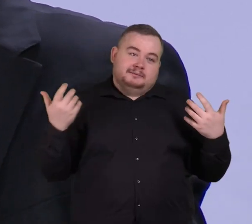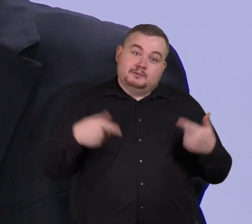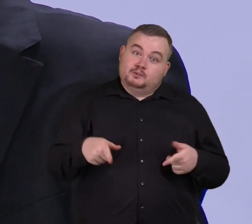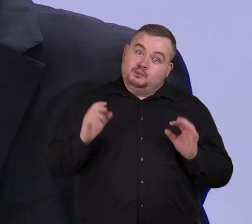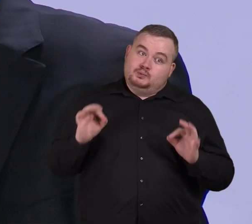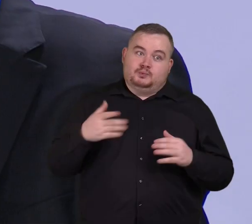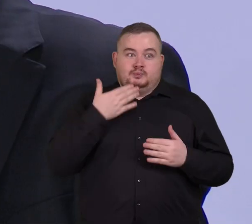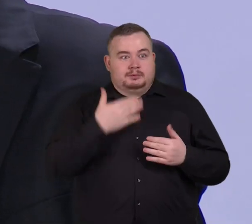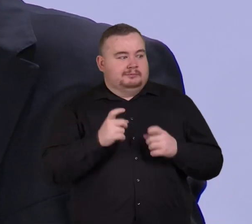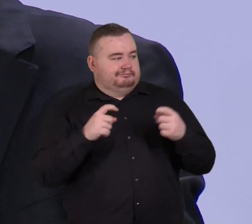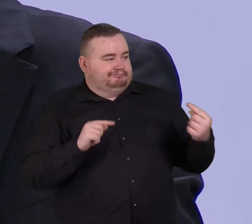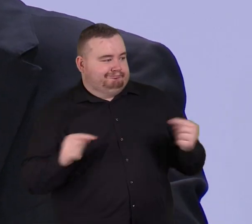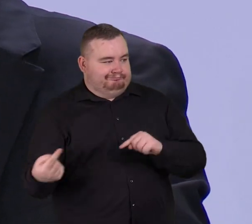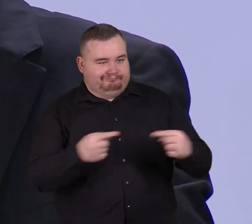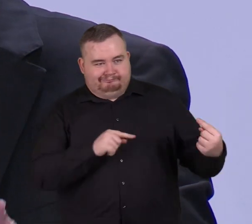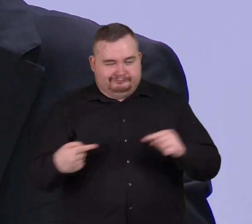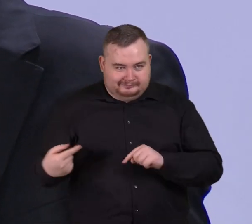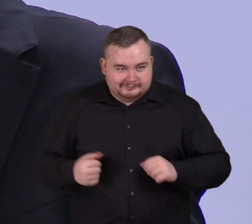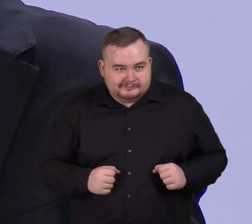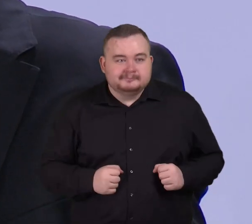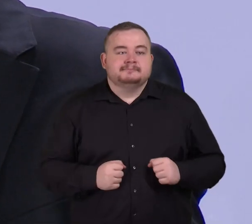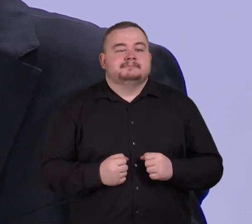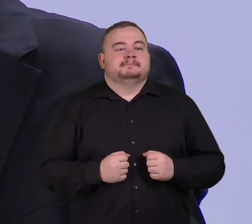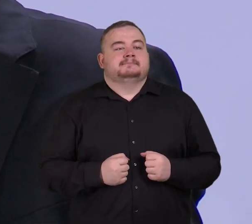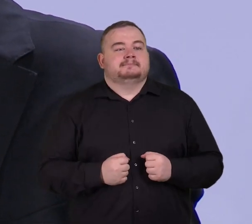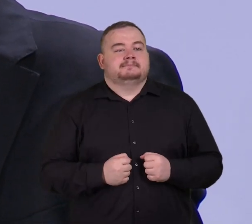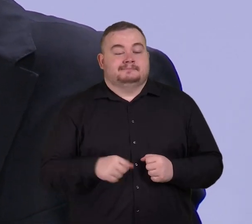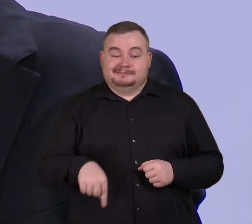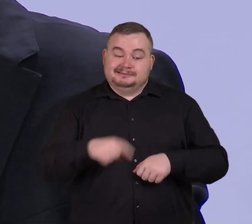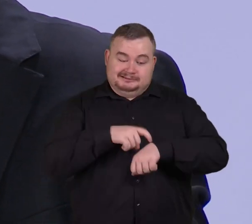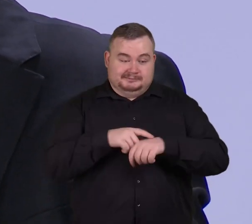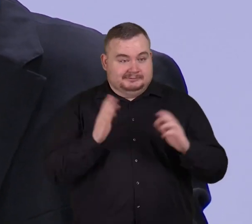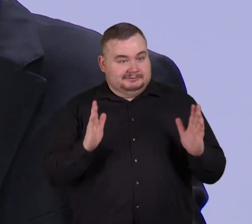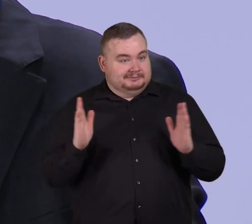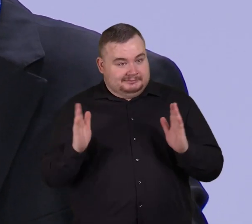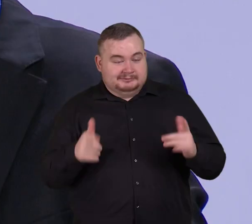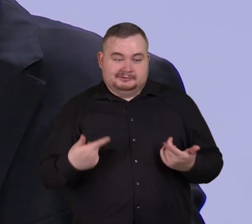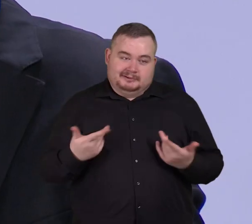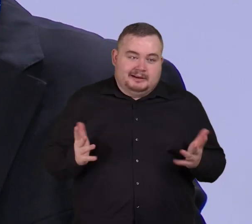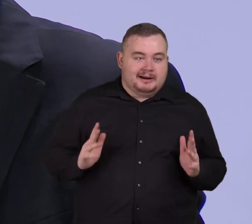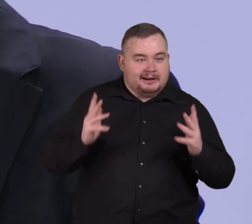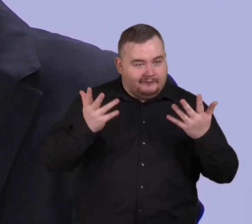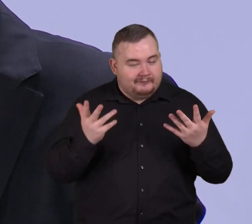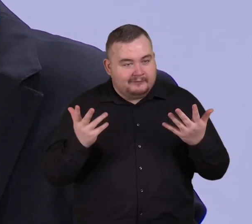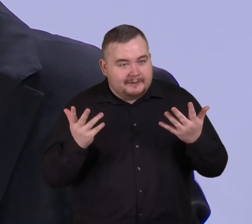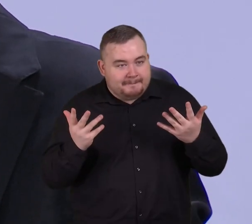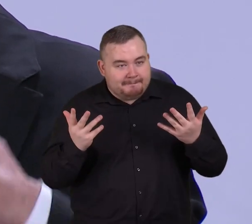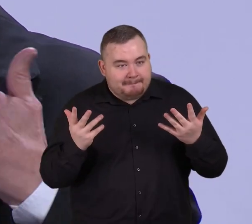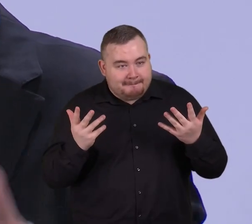the times we live now, EU integration, I think, is more necessary than